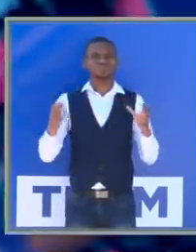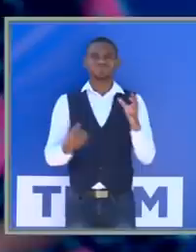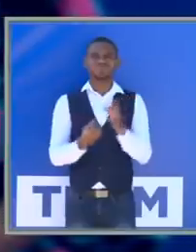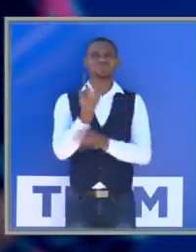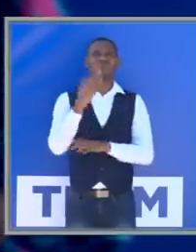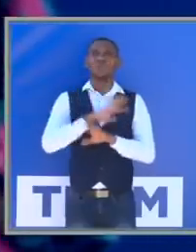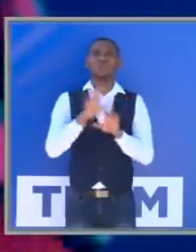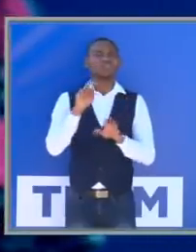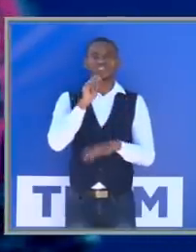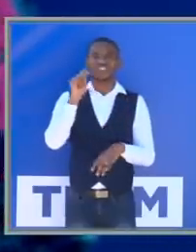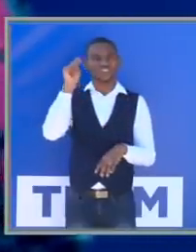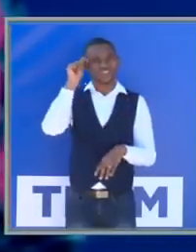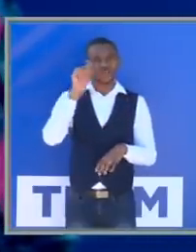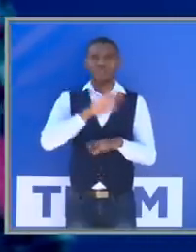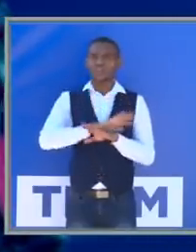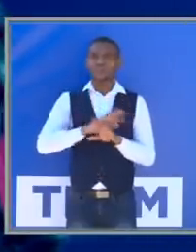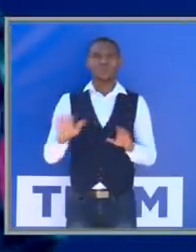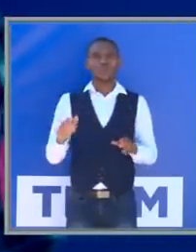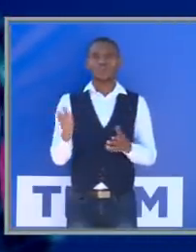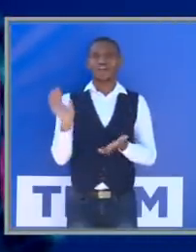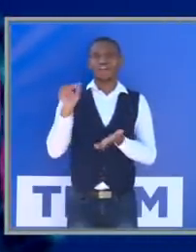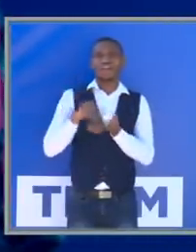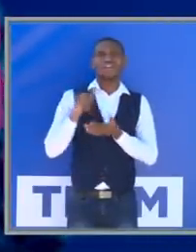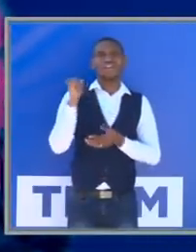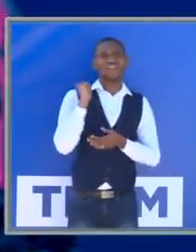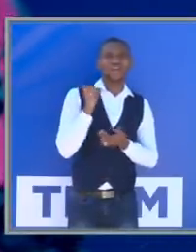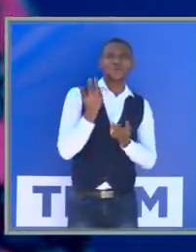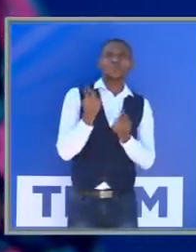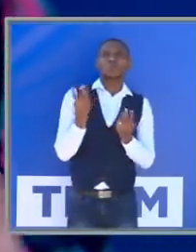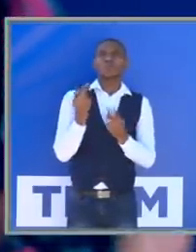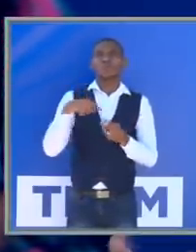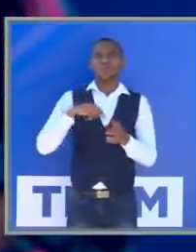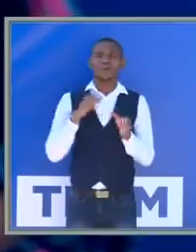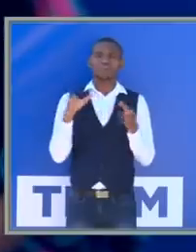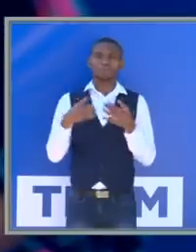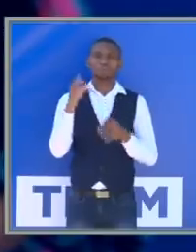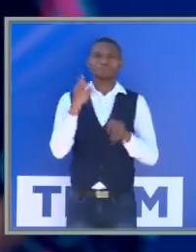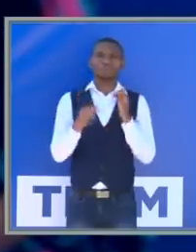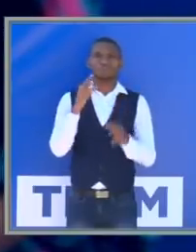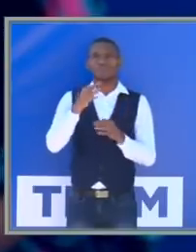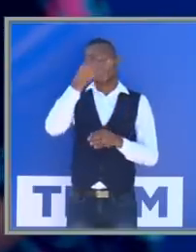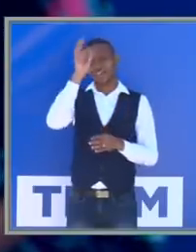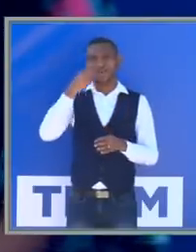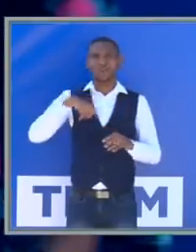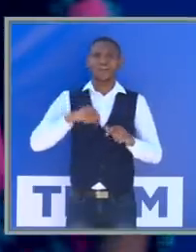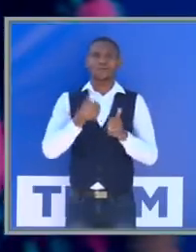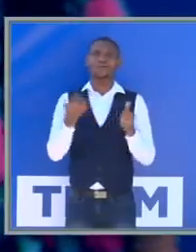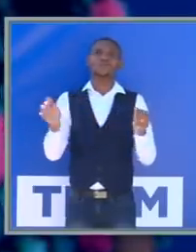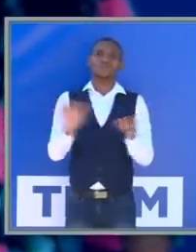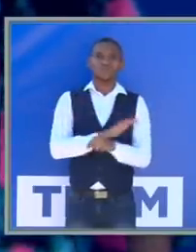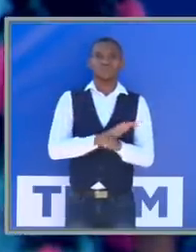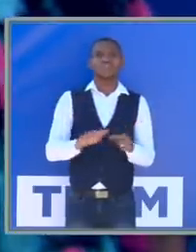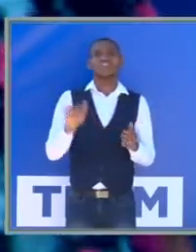not teenagers. We are not Bamafigi Zolo. We are a party of government and we are ready to fulfill this